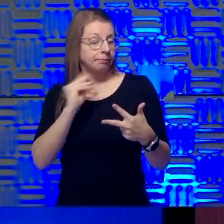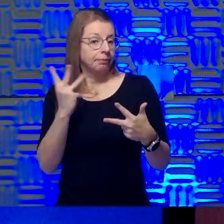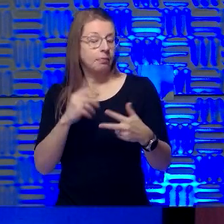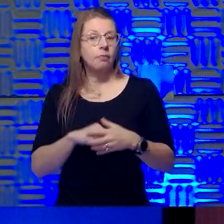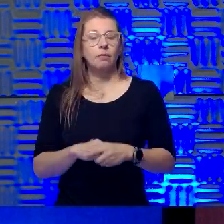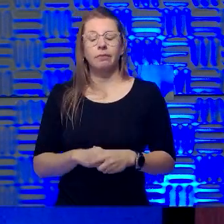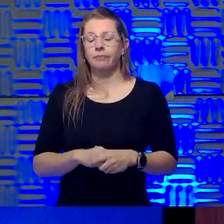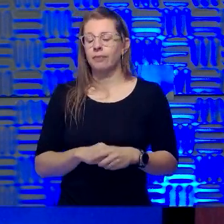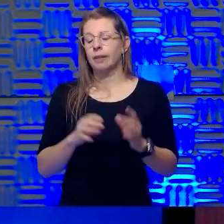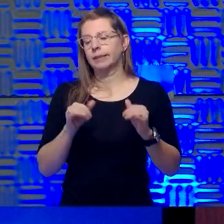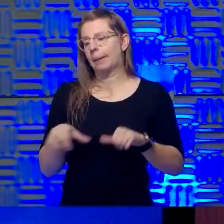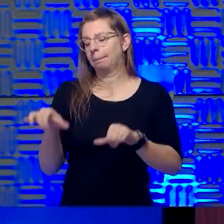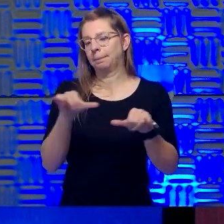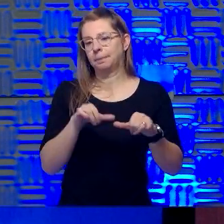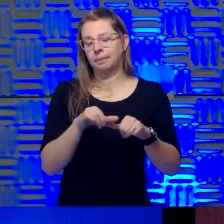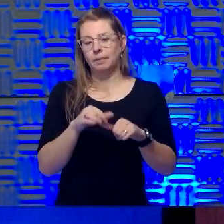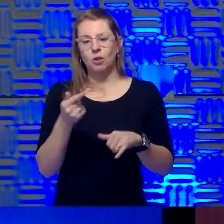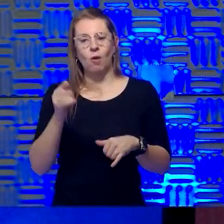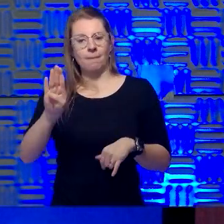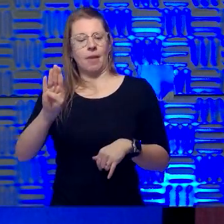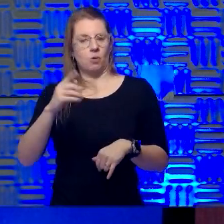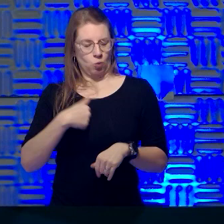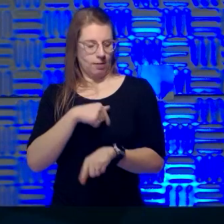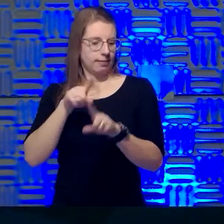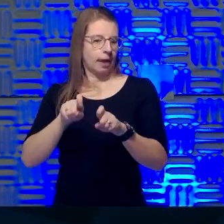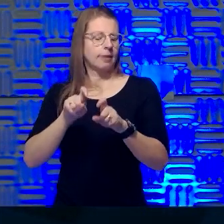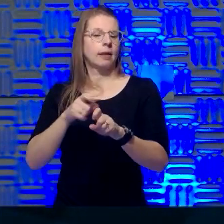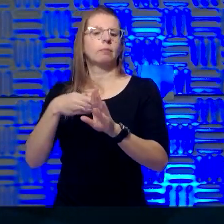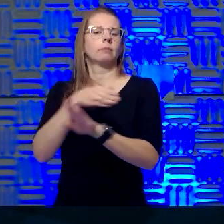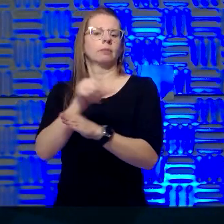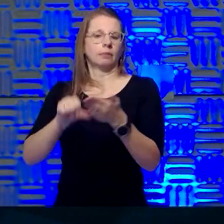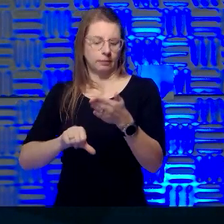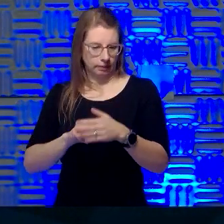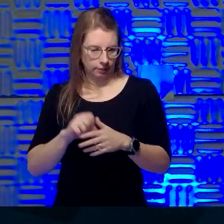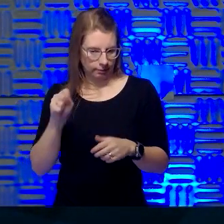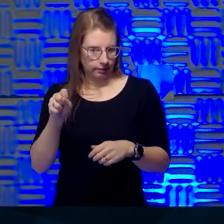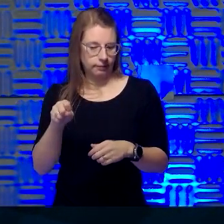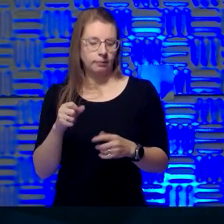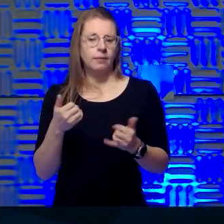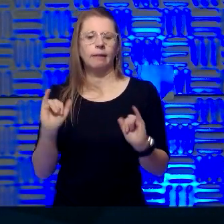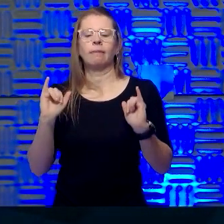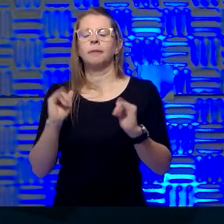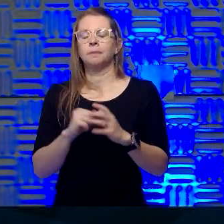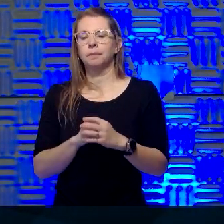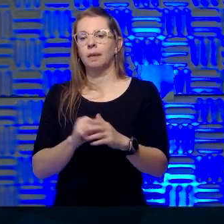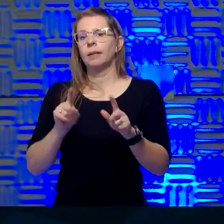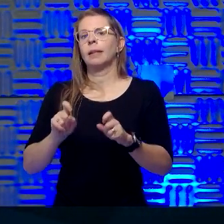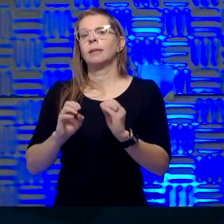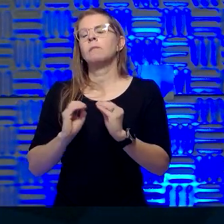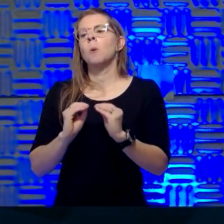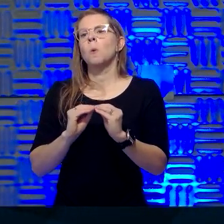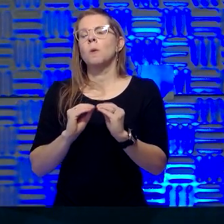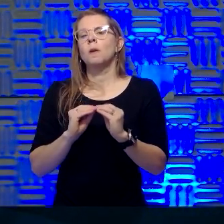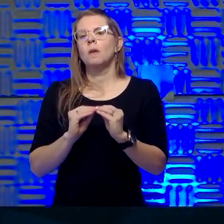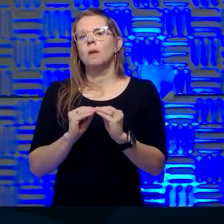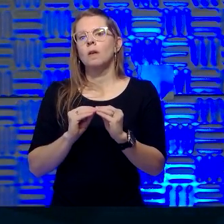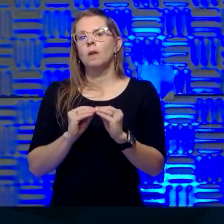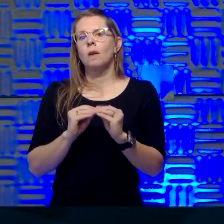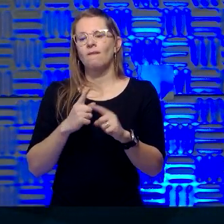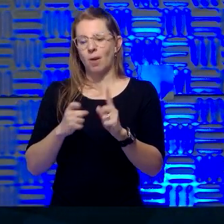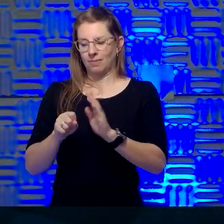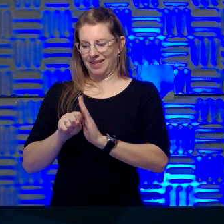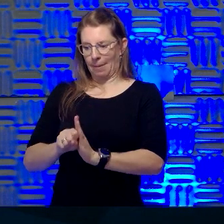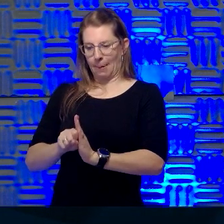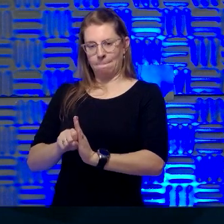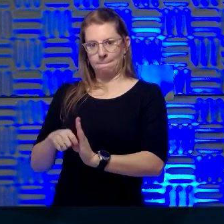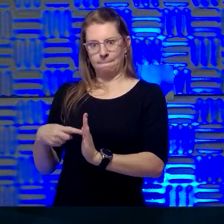Like everyone else in Great Bend, we're also testing prior to surgery. We're testing more from a symptomatic